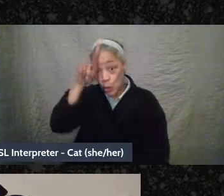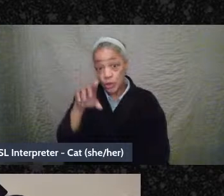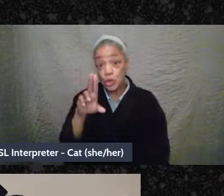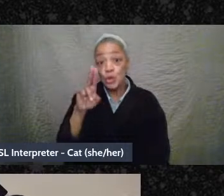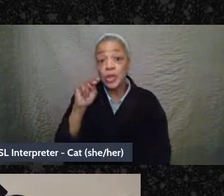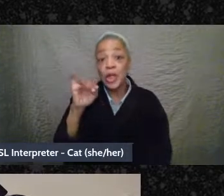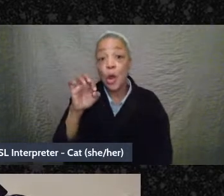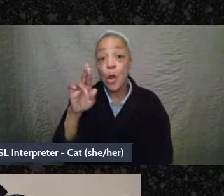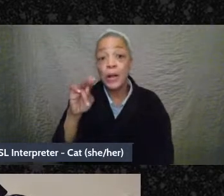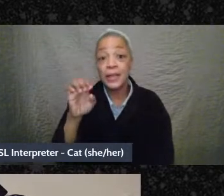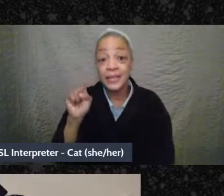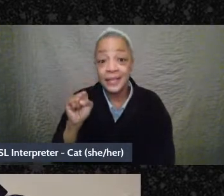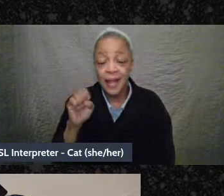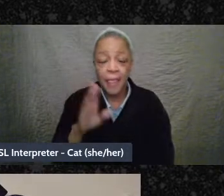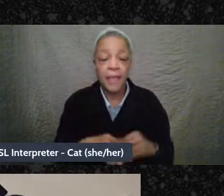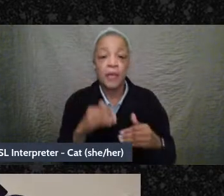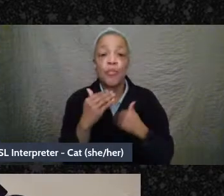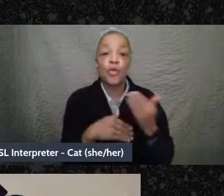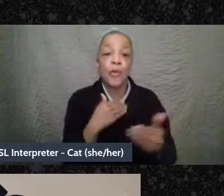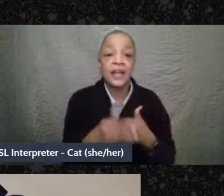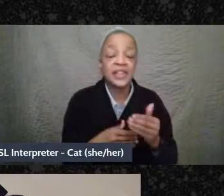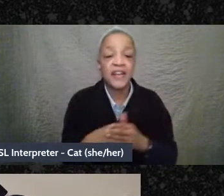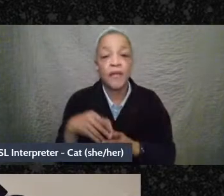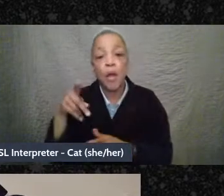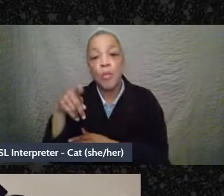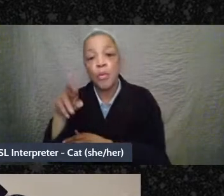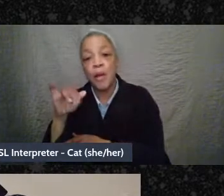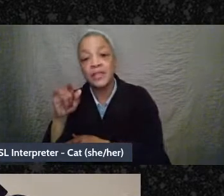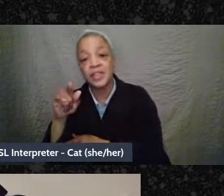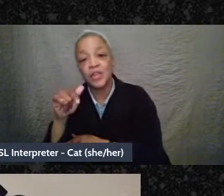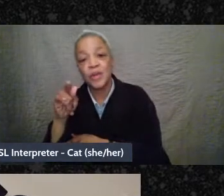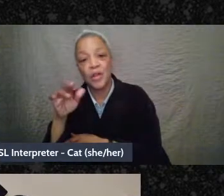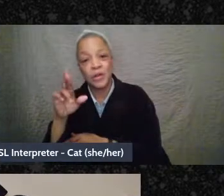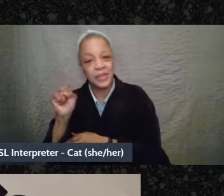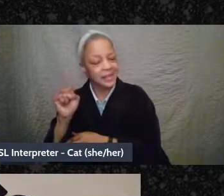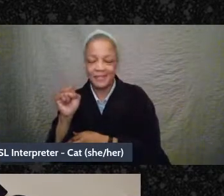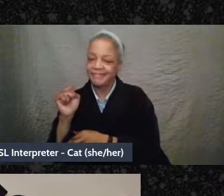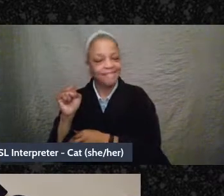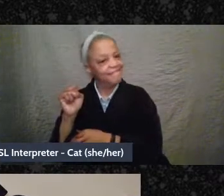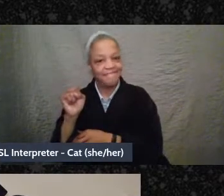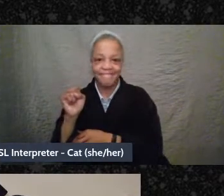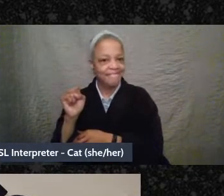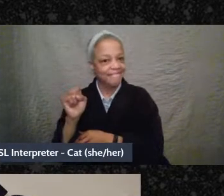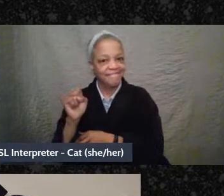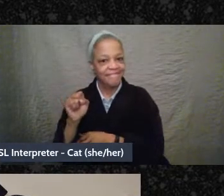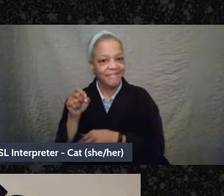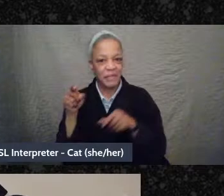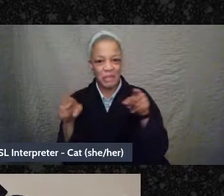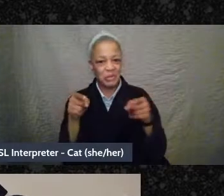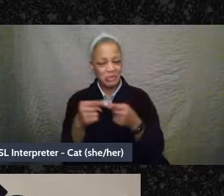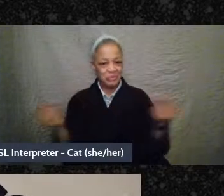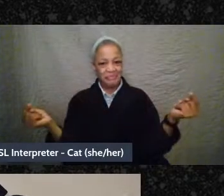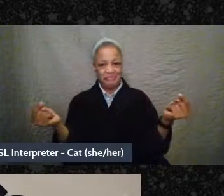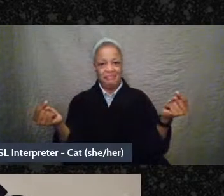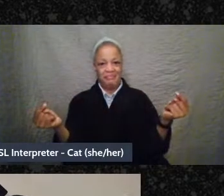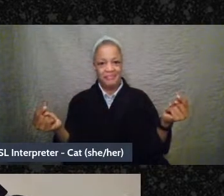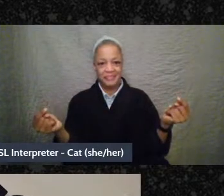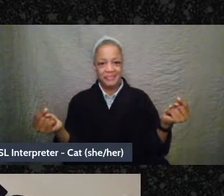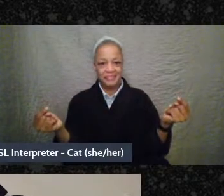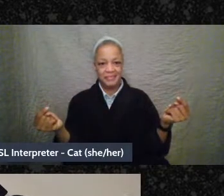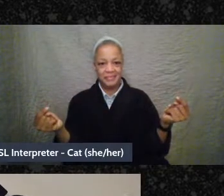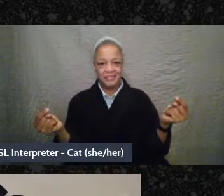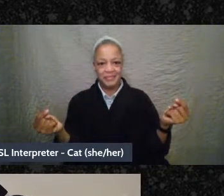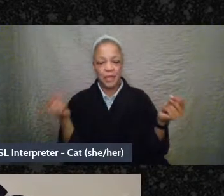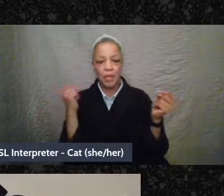unicorns are more likely than progressive prosecutors. And so I think we have to kind of check